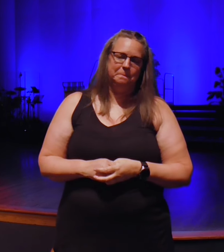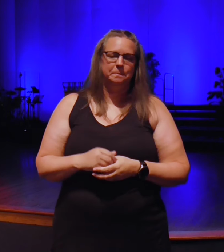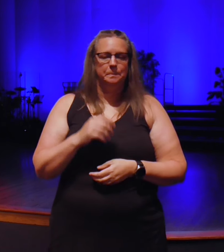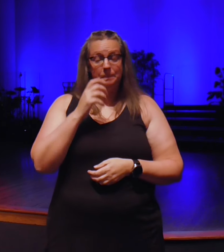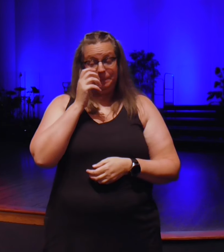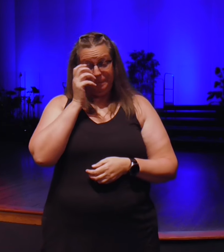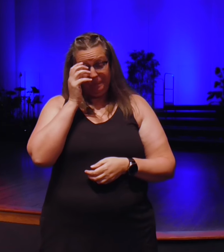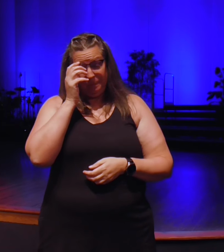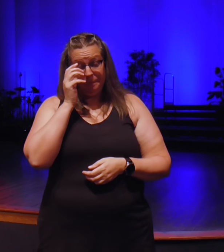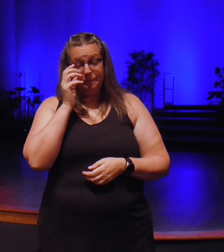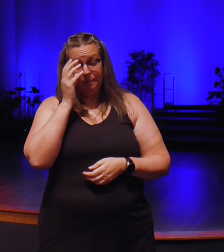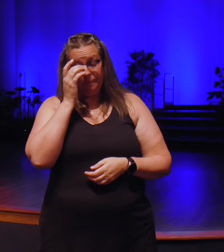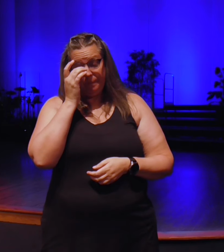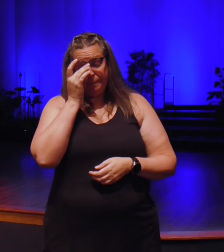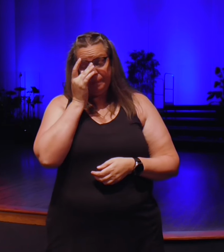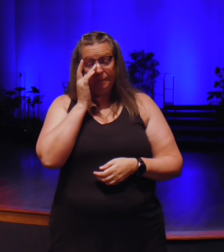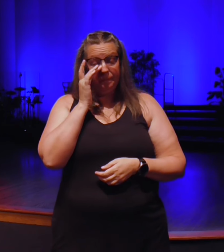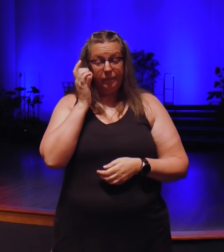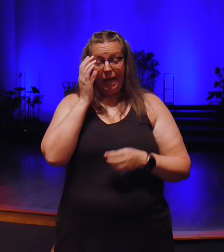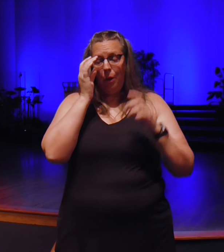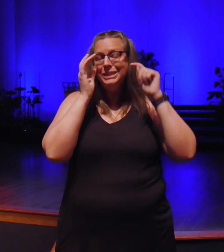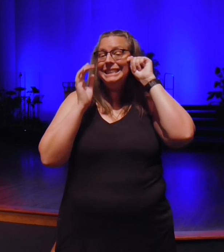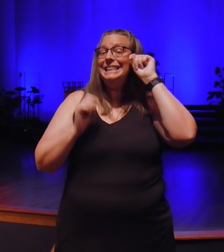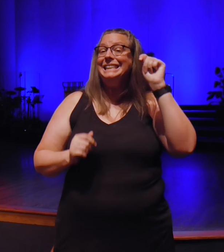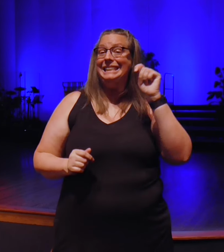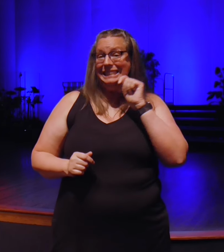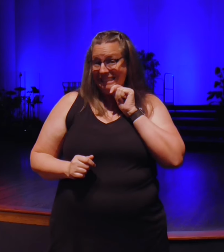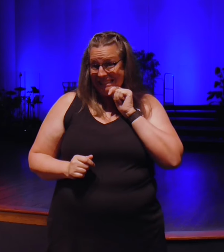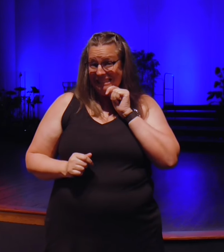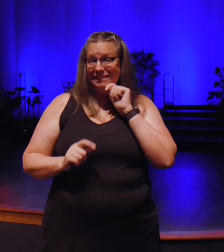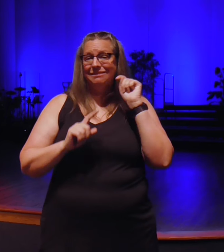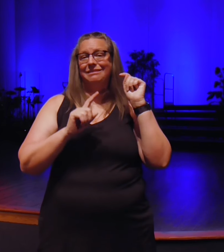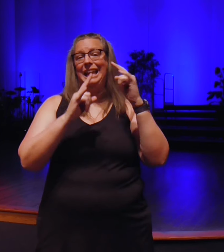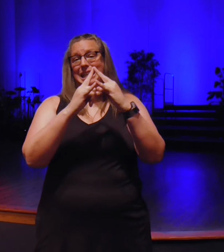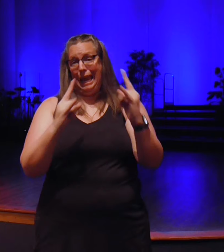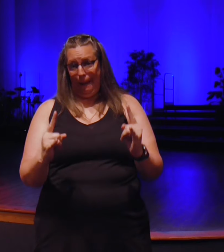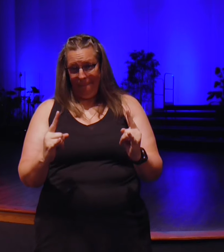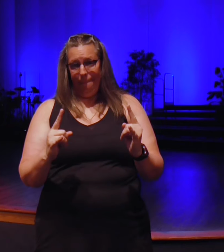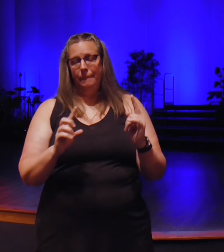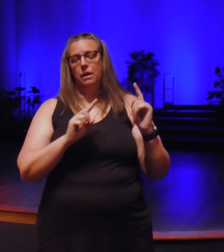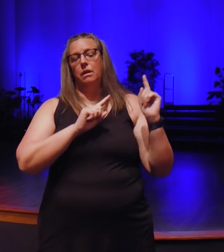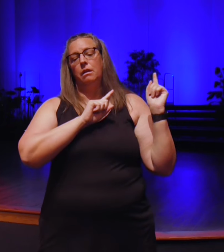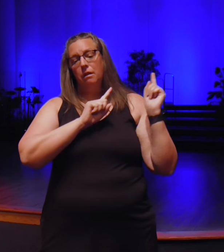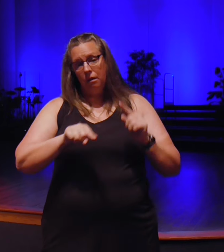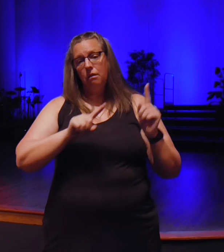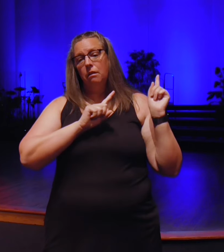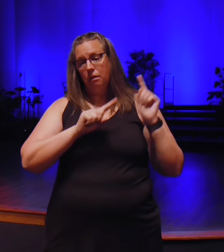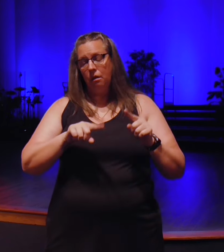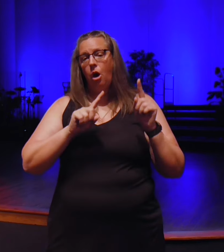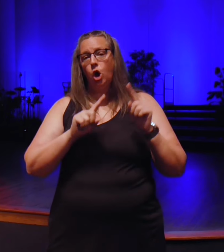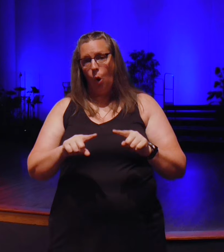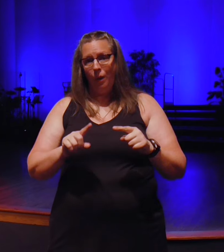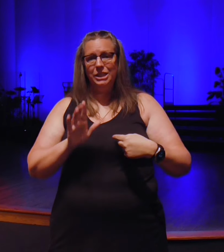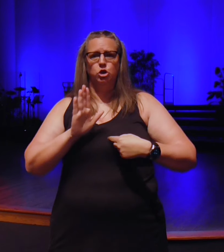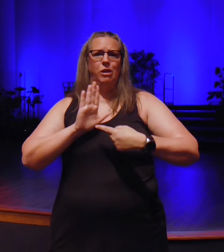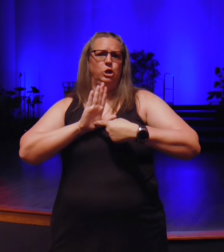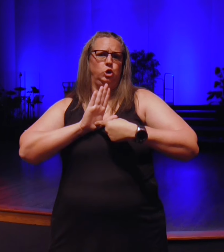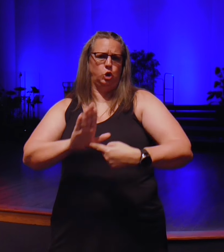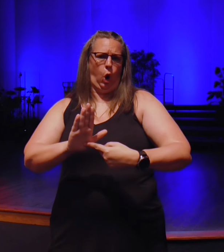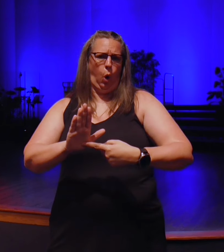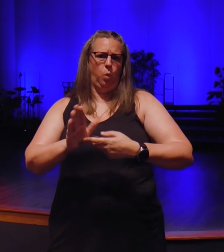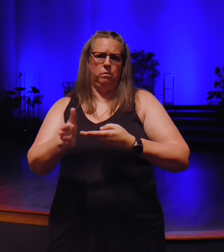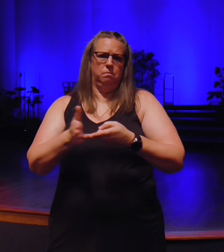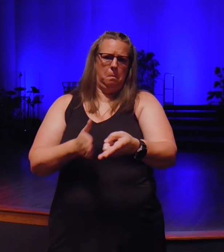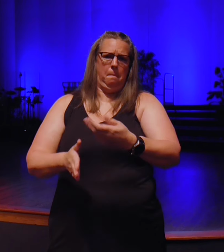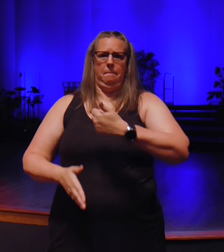Teens gathered together, encouraged to embody their authenticity and to recognize that they're loved